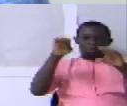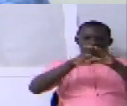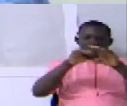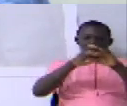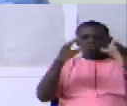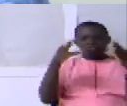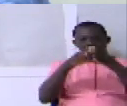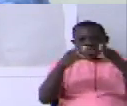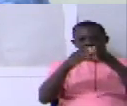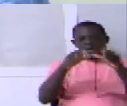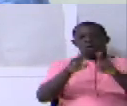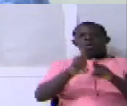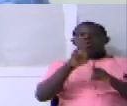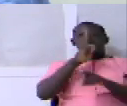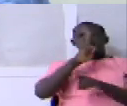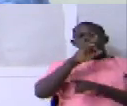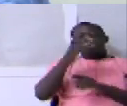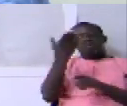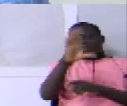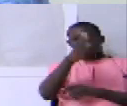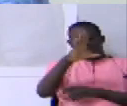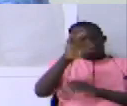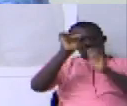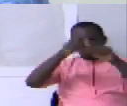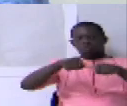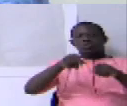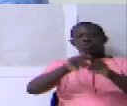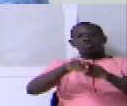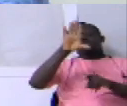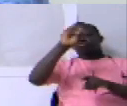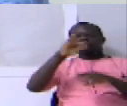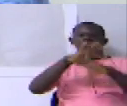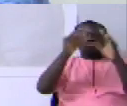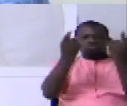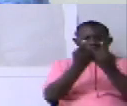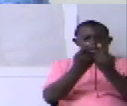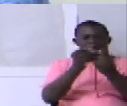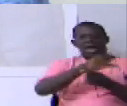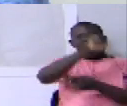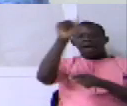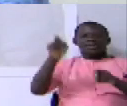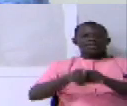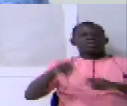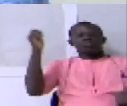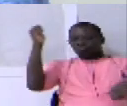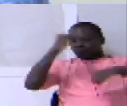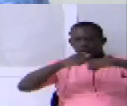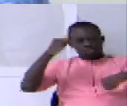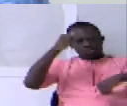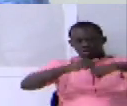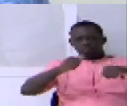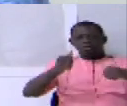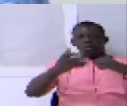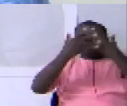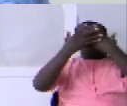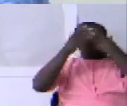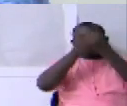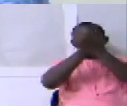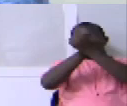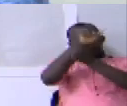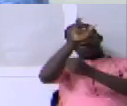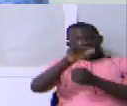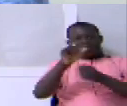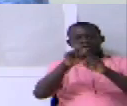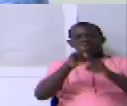tempted to beat up on prisoners, who may be tempted to torture prisoners? What would you say to